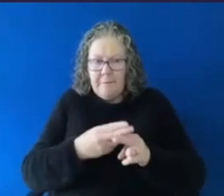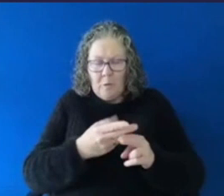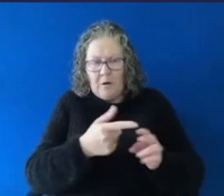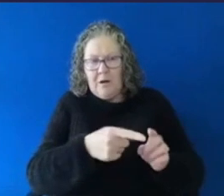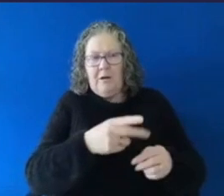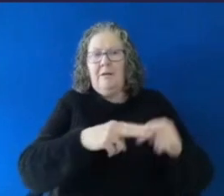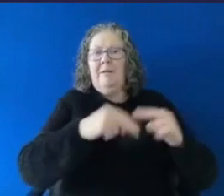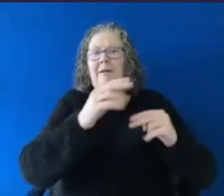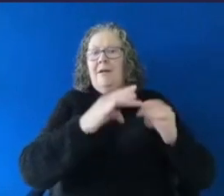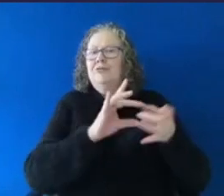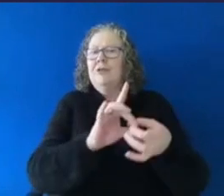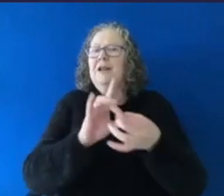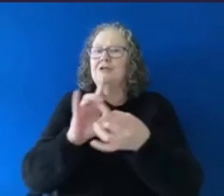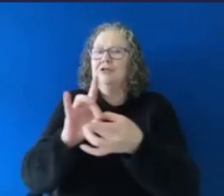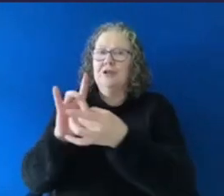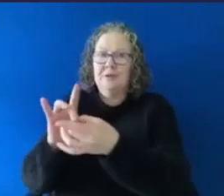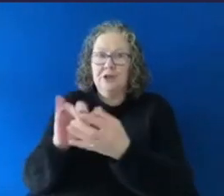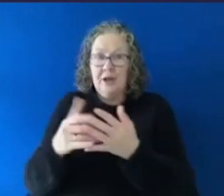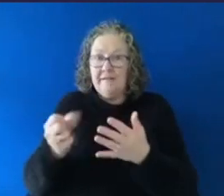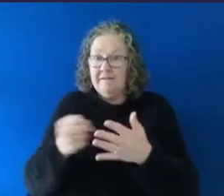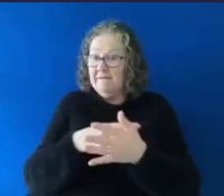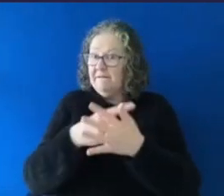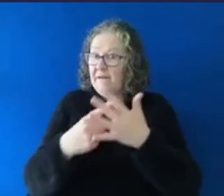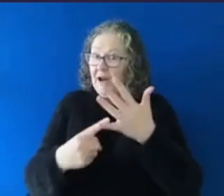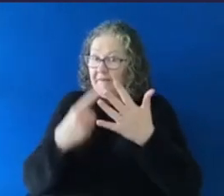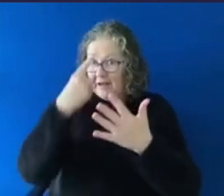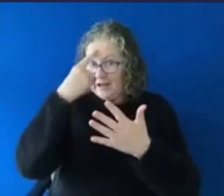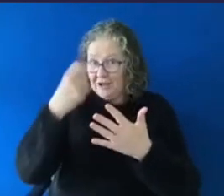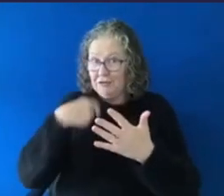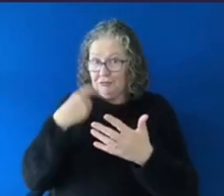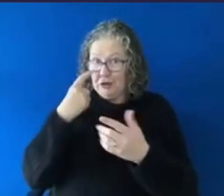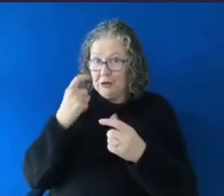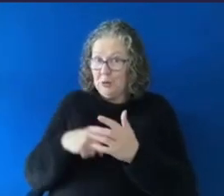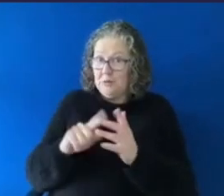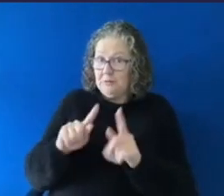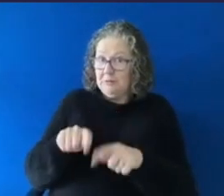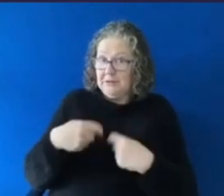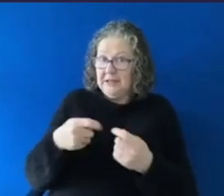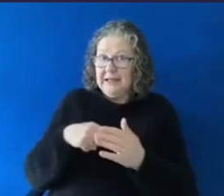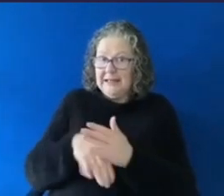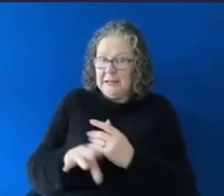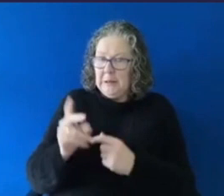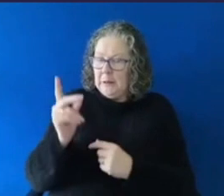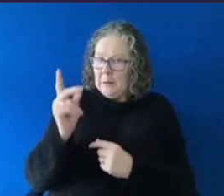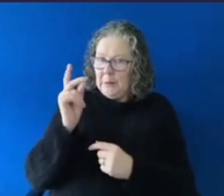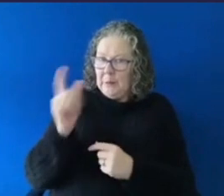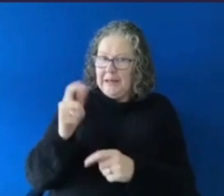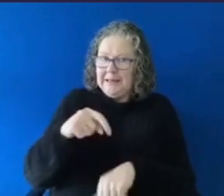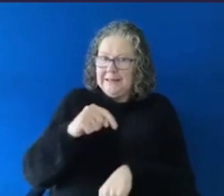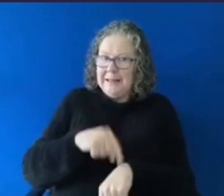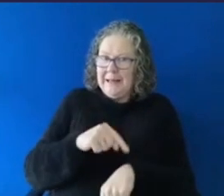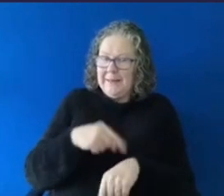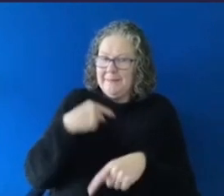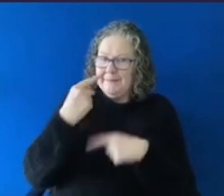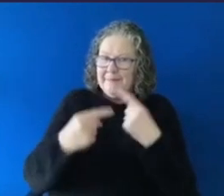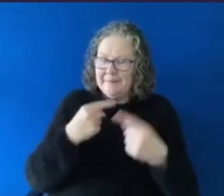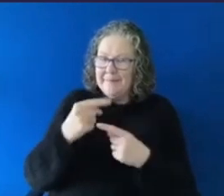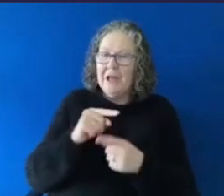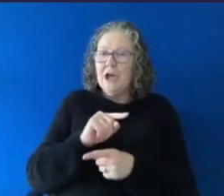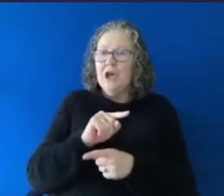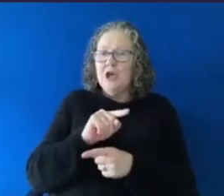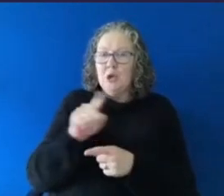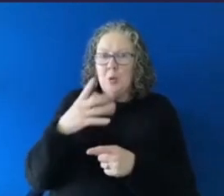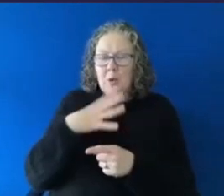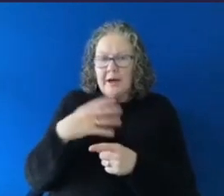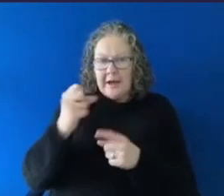of what, so the 5 ideas I've tried to present today in, split second time here is: you want to have a solid vision